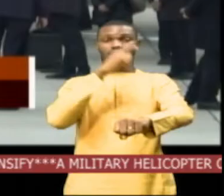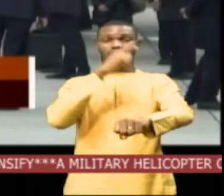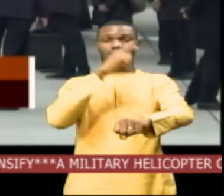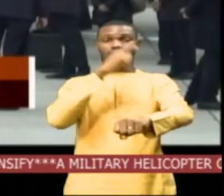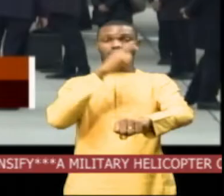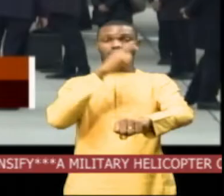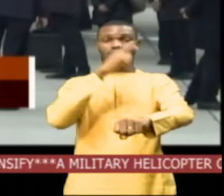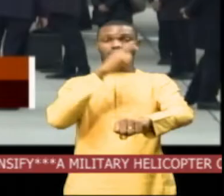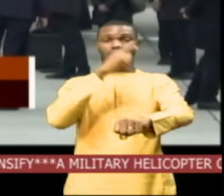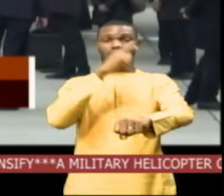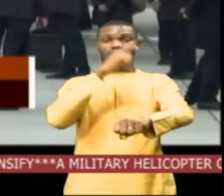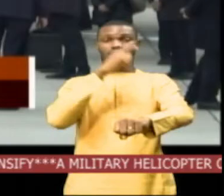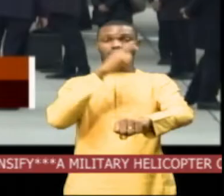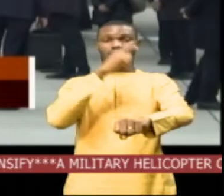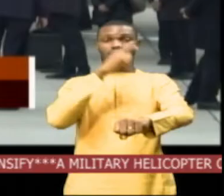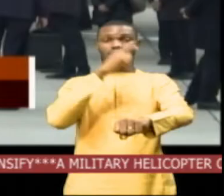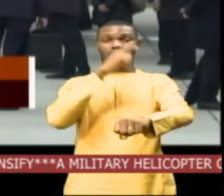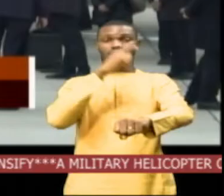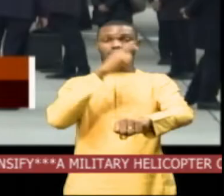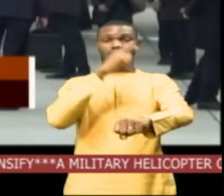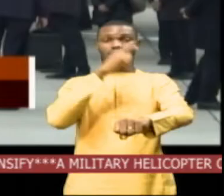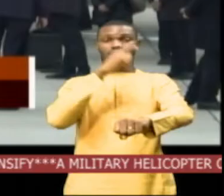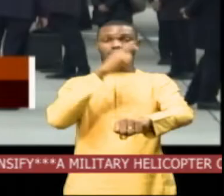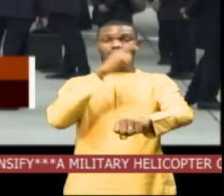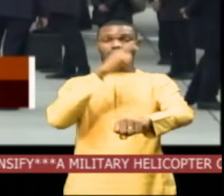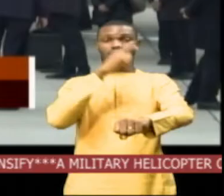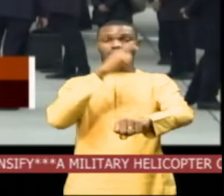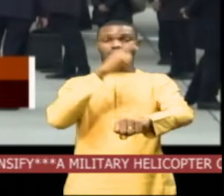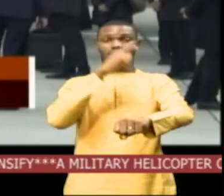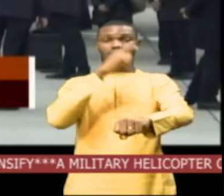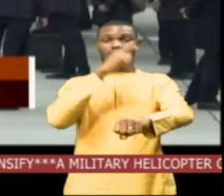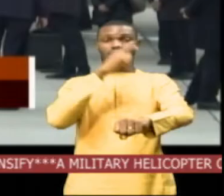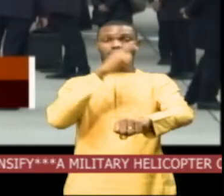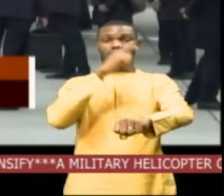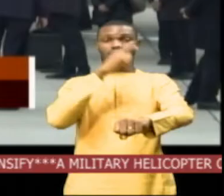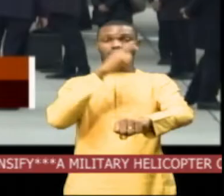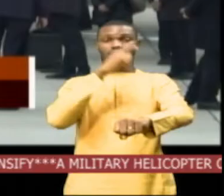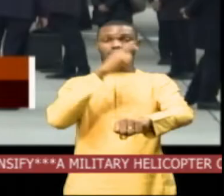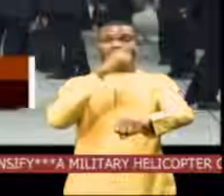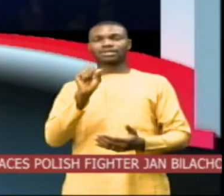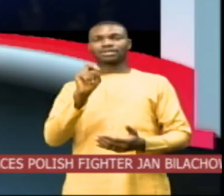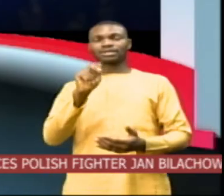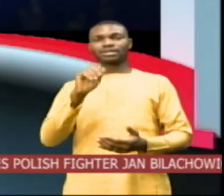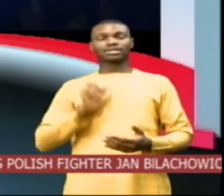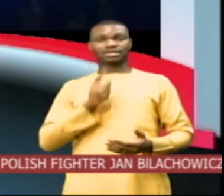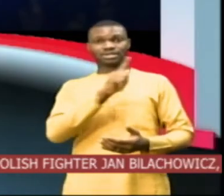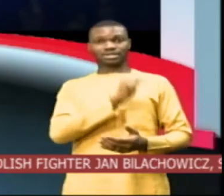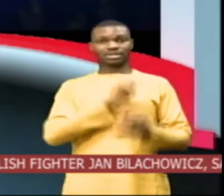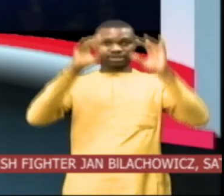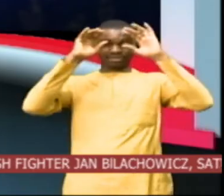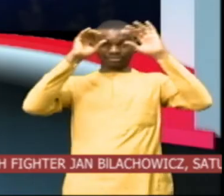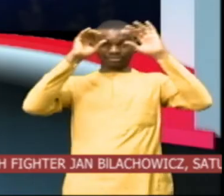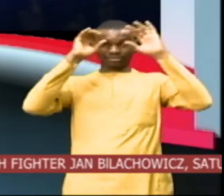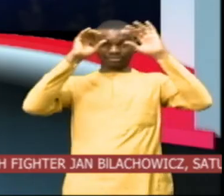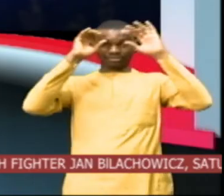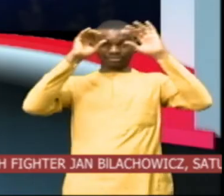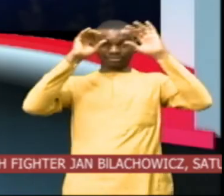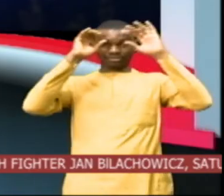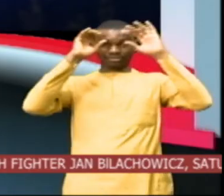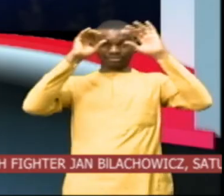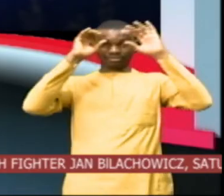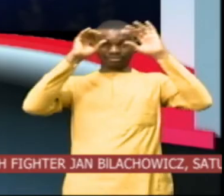House Clinic was just a simple health facility for consultation and handling of minor health issues.